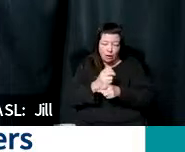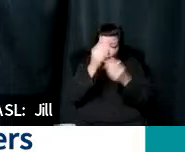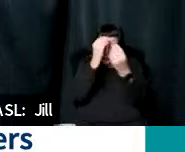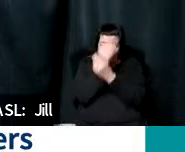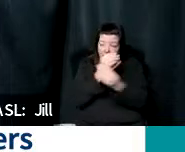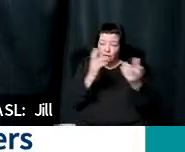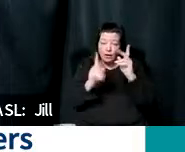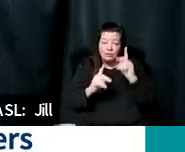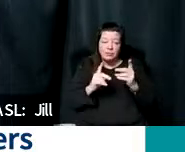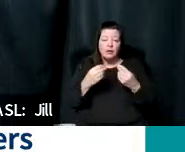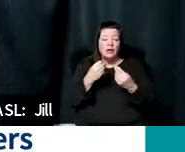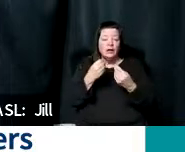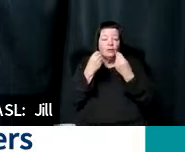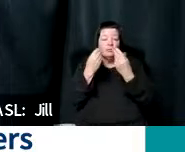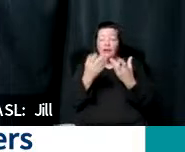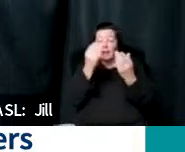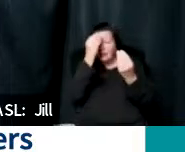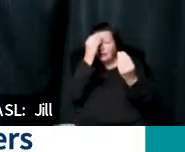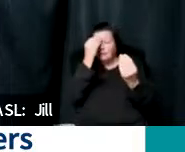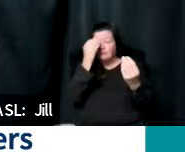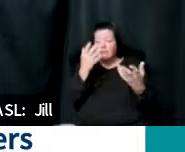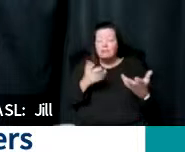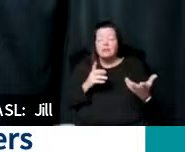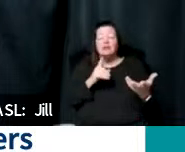providing information to ensure that